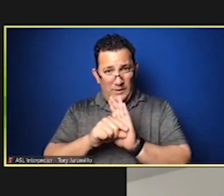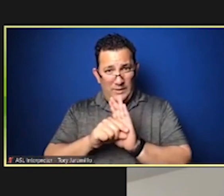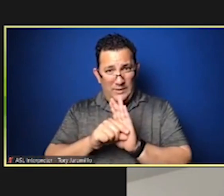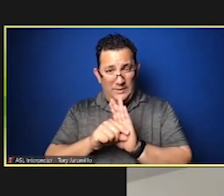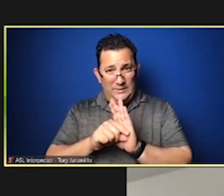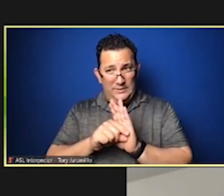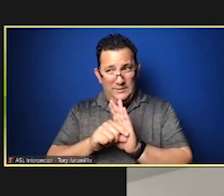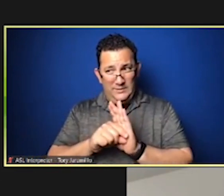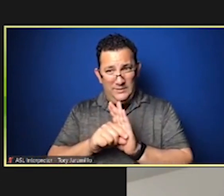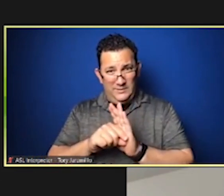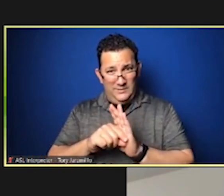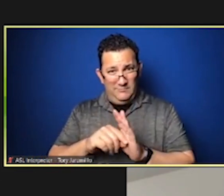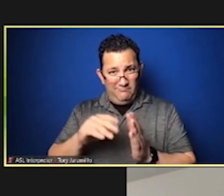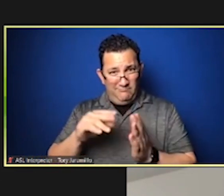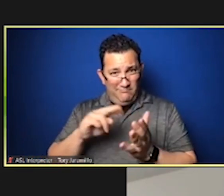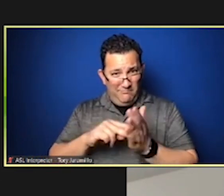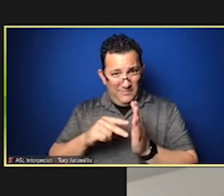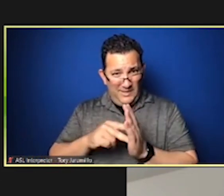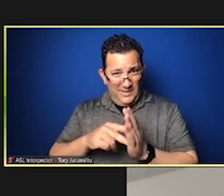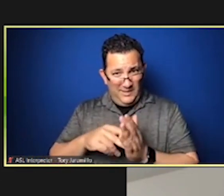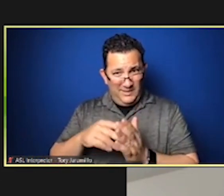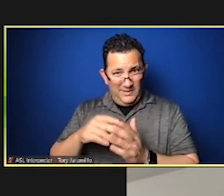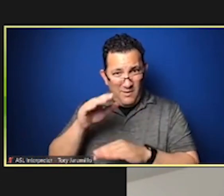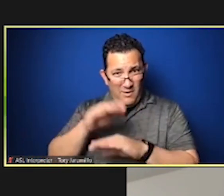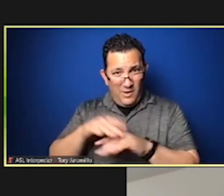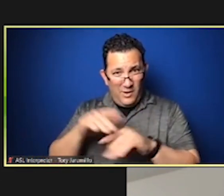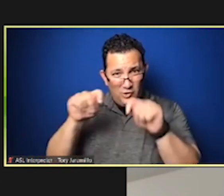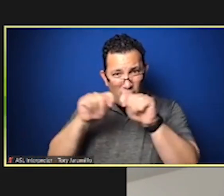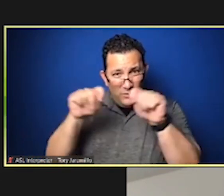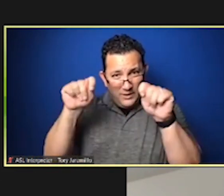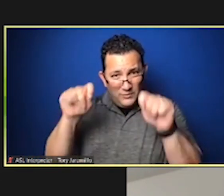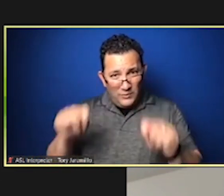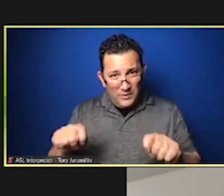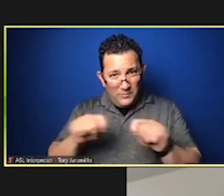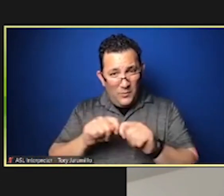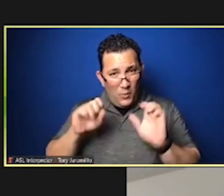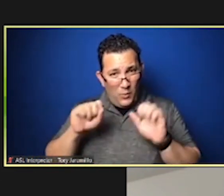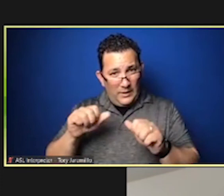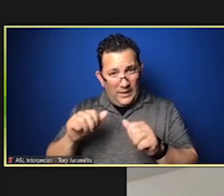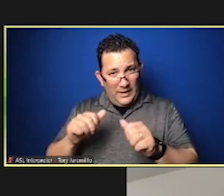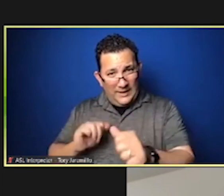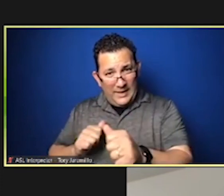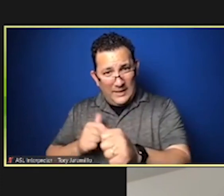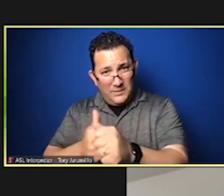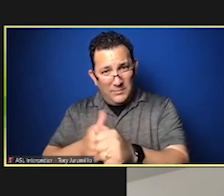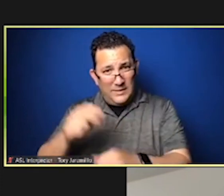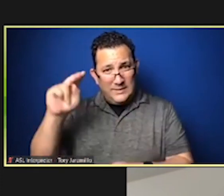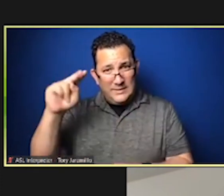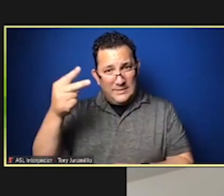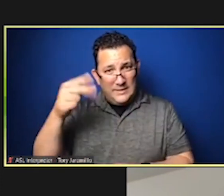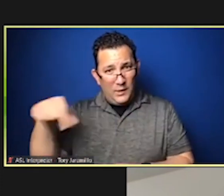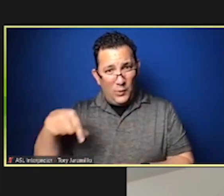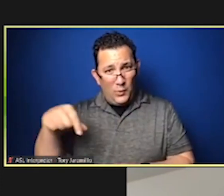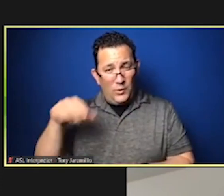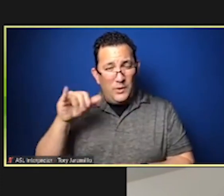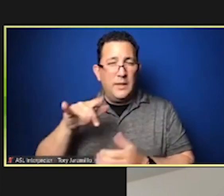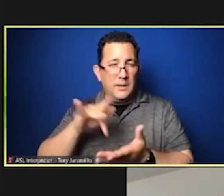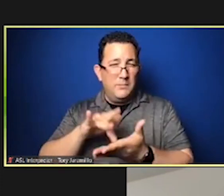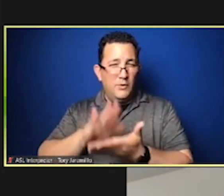actual grade going to be their grade on their transcript, or can they catch up in the second quarter? And that is for middle